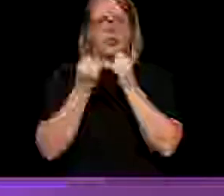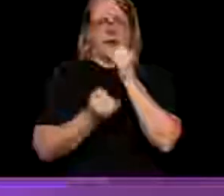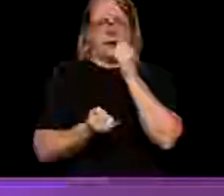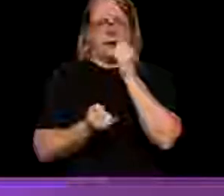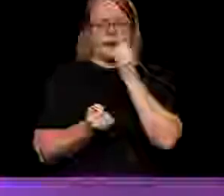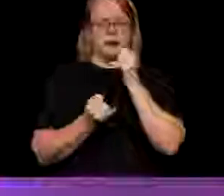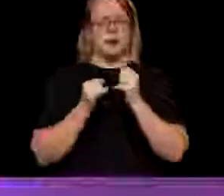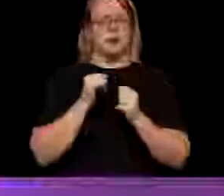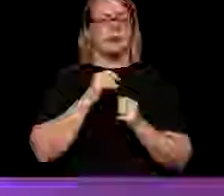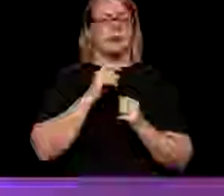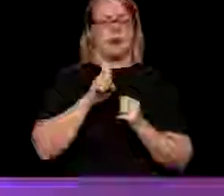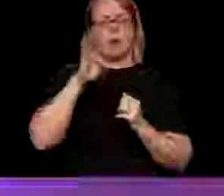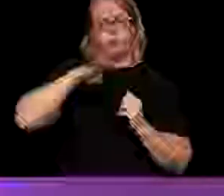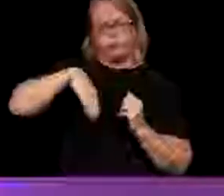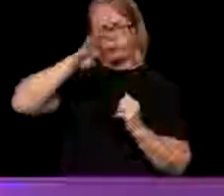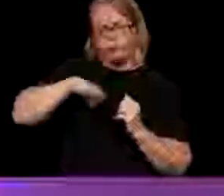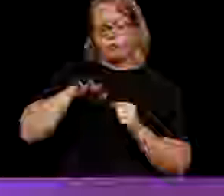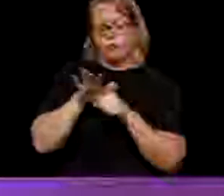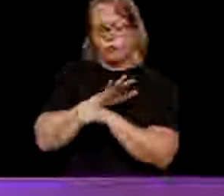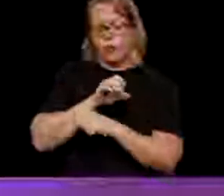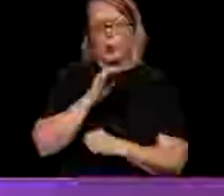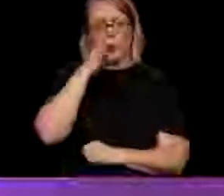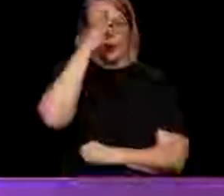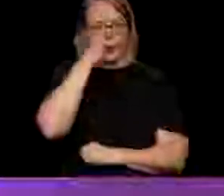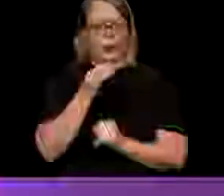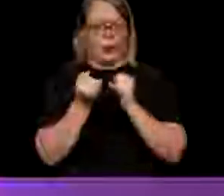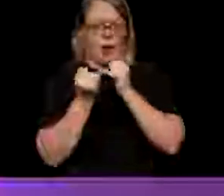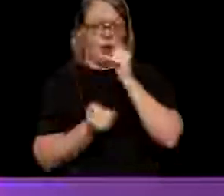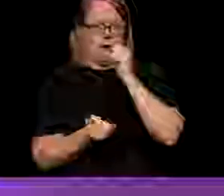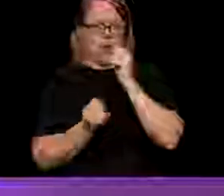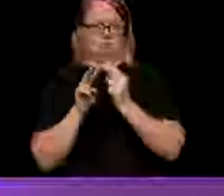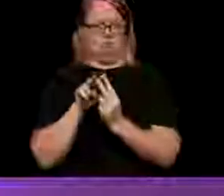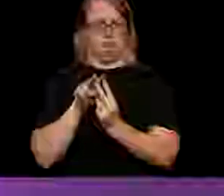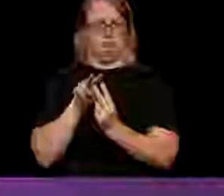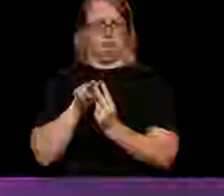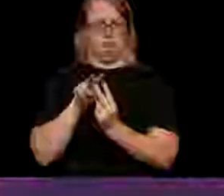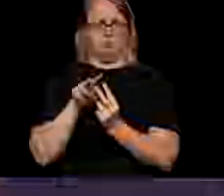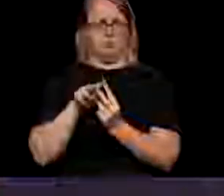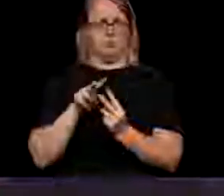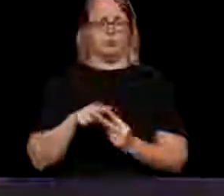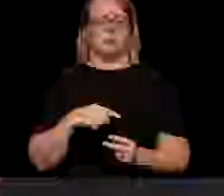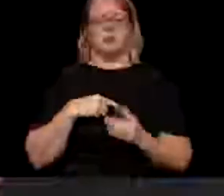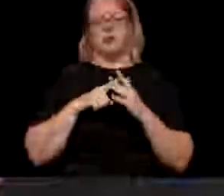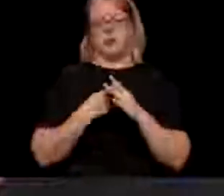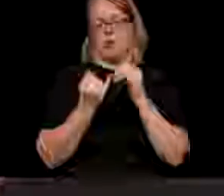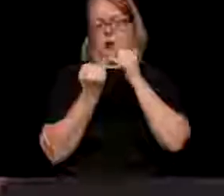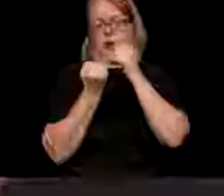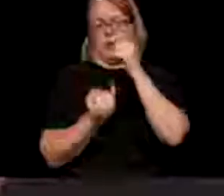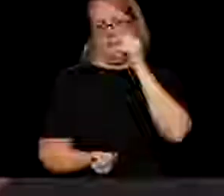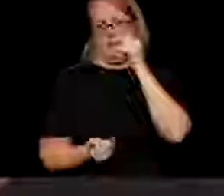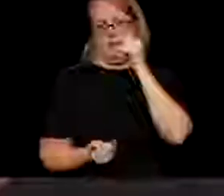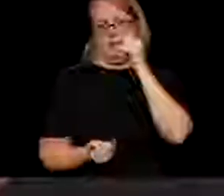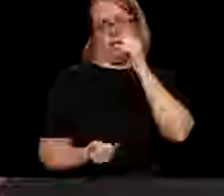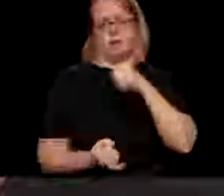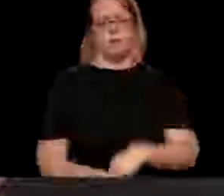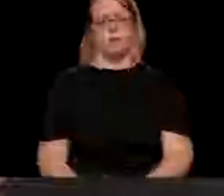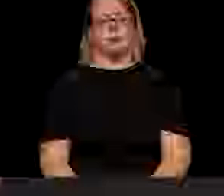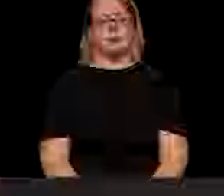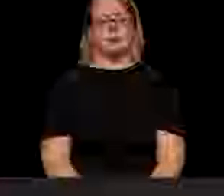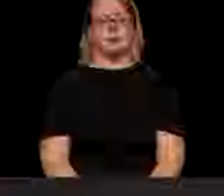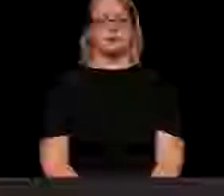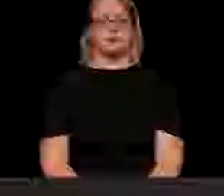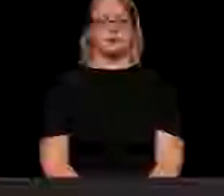left. I'm going to just make a line. I'm using the skinny side of my paintbrush.